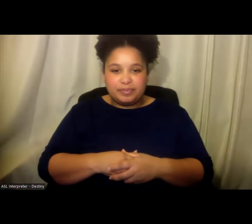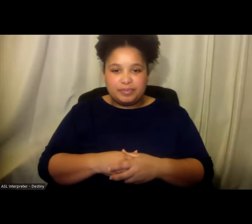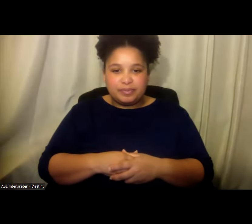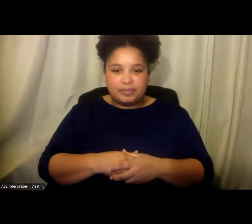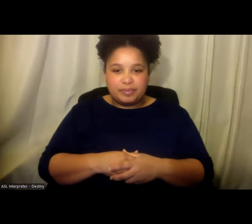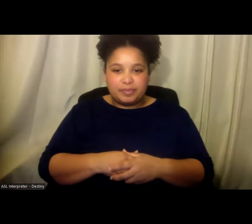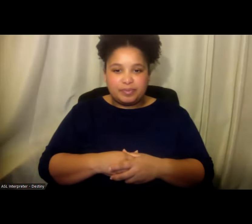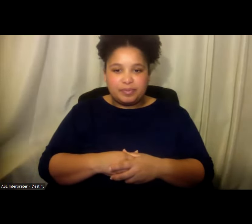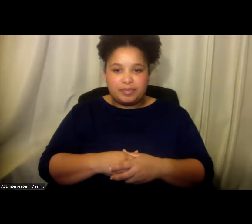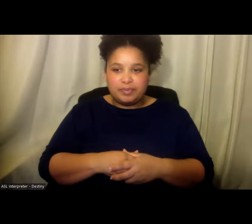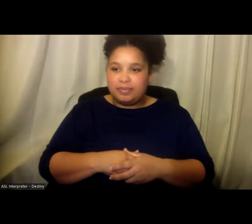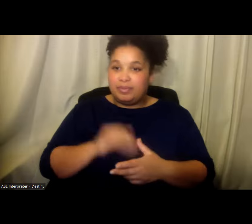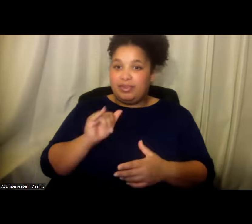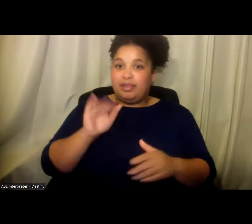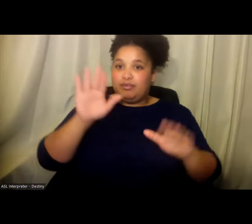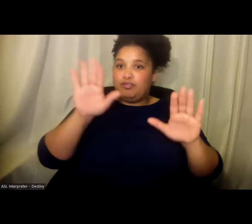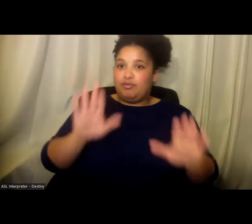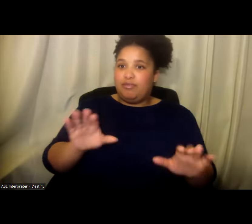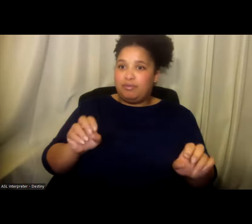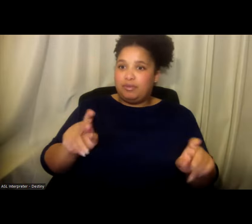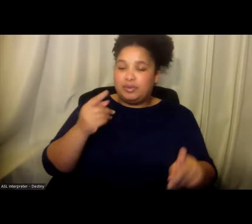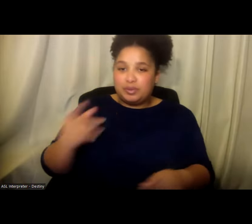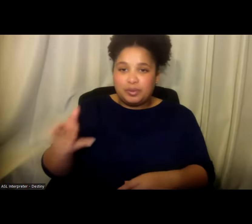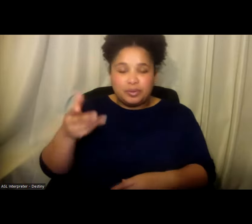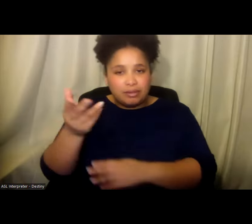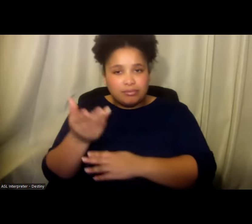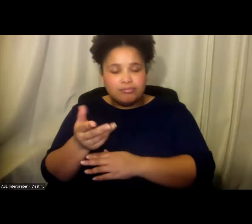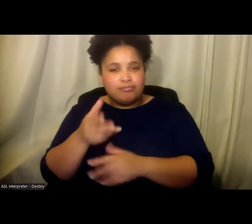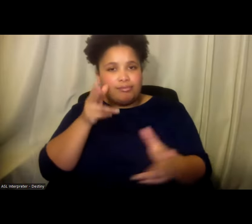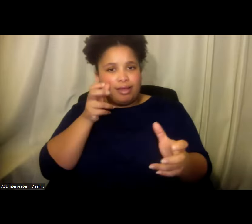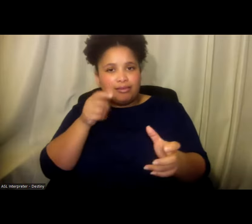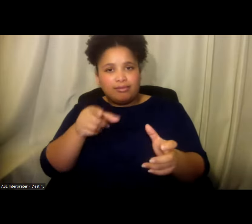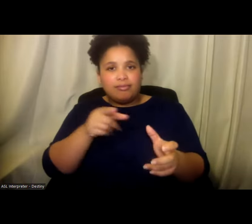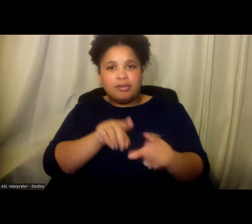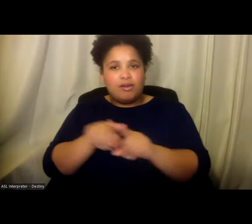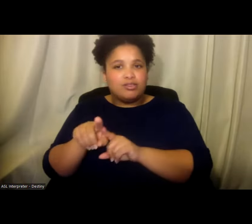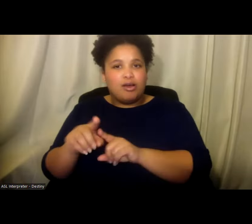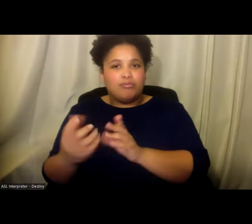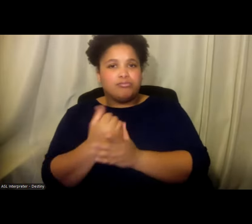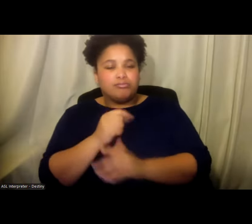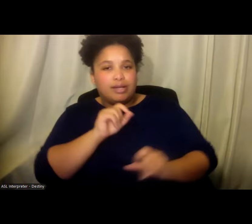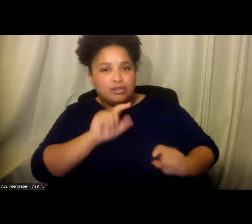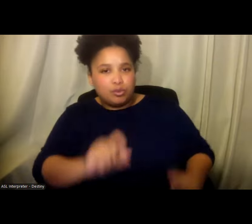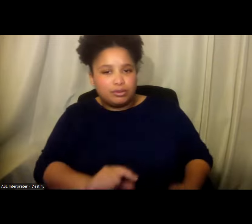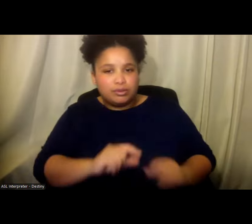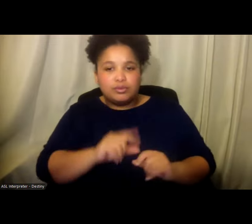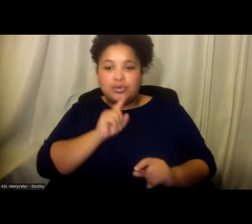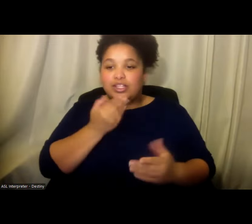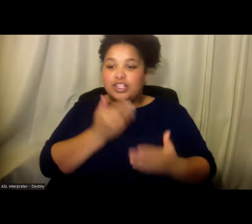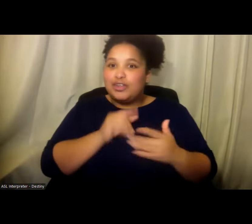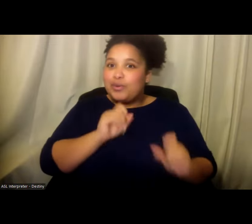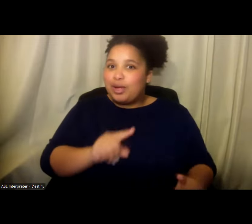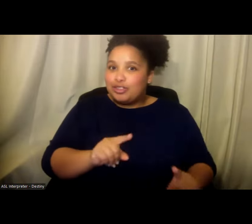Well, that was a terrific opportunity both to hear and be able to ask some questions, and really good questions